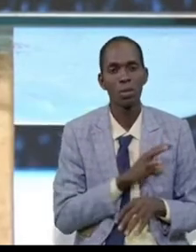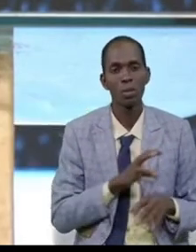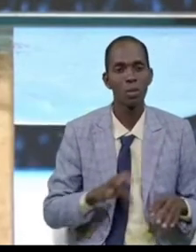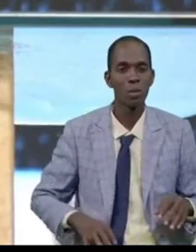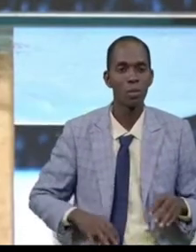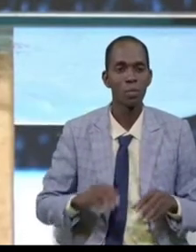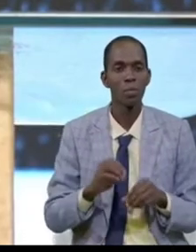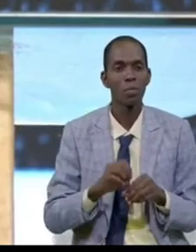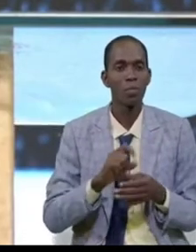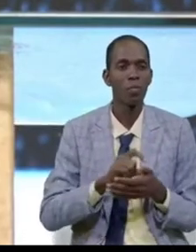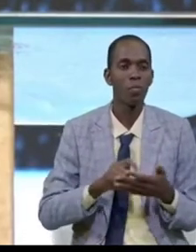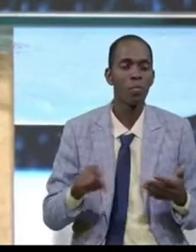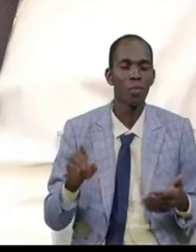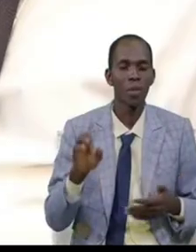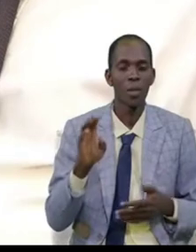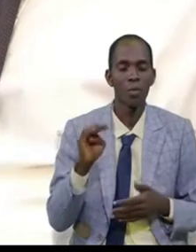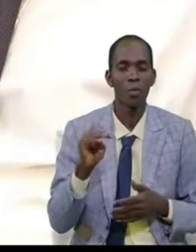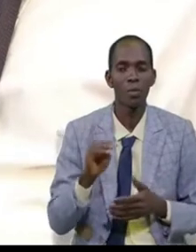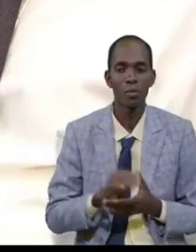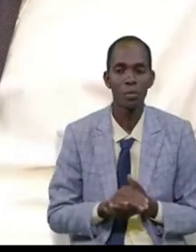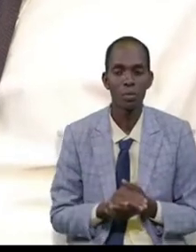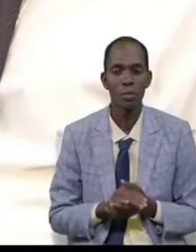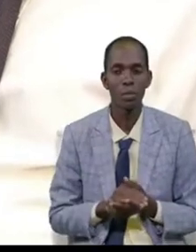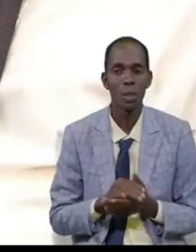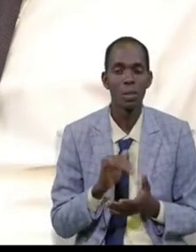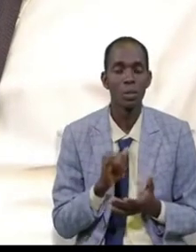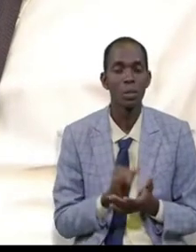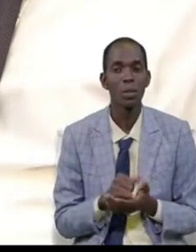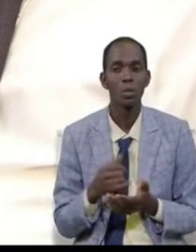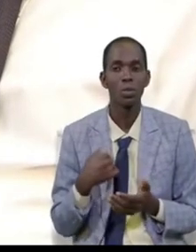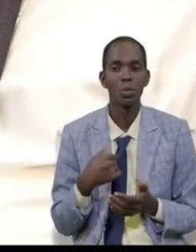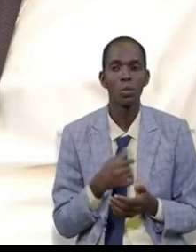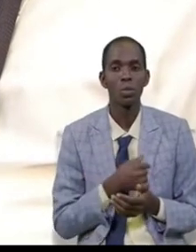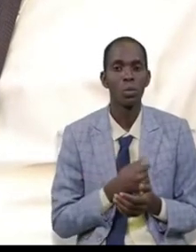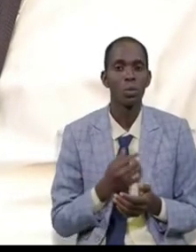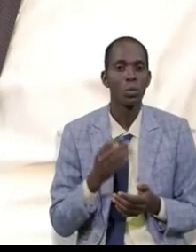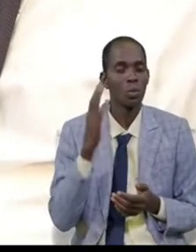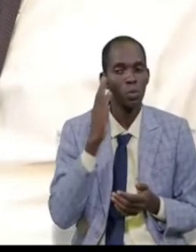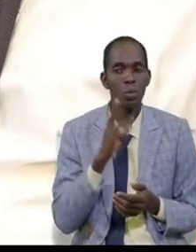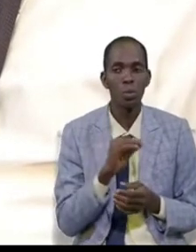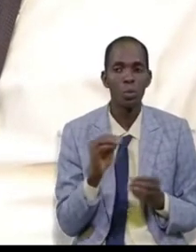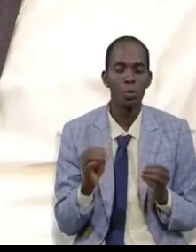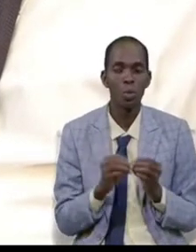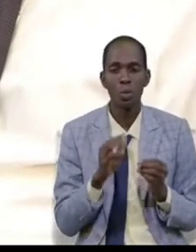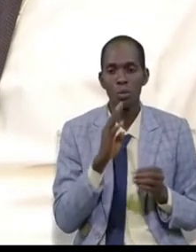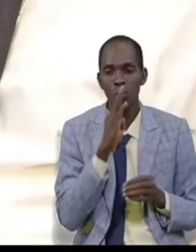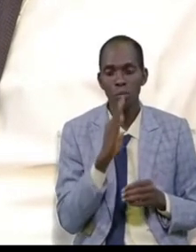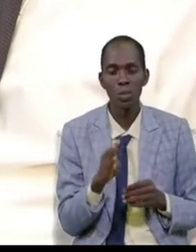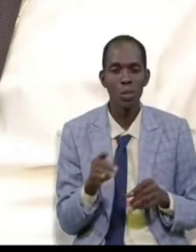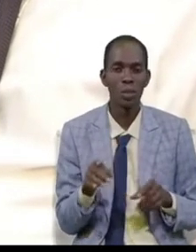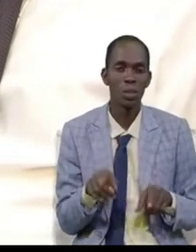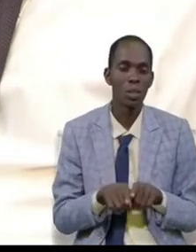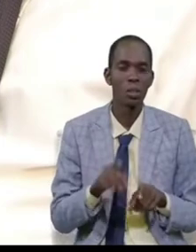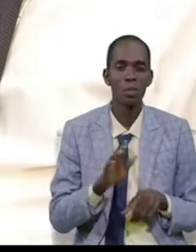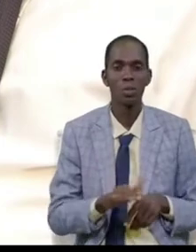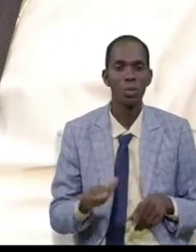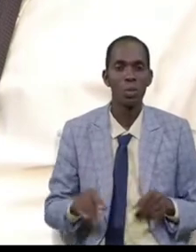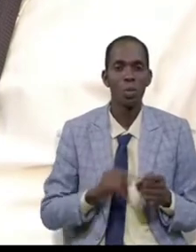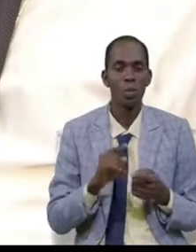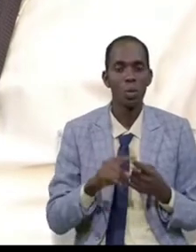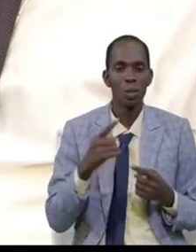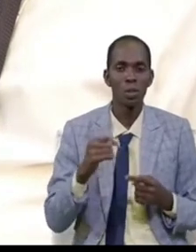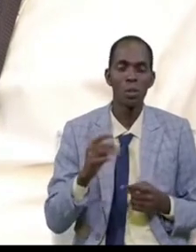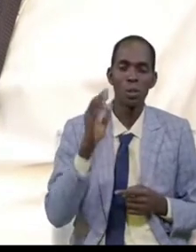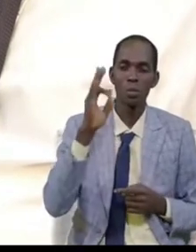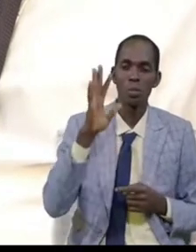verse 14, it says that we henceforth be no more children. When those ministers, when they minister